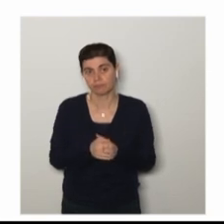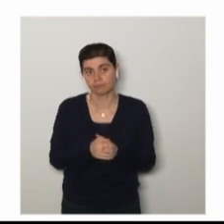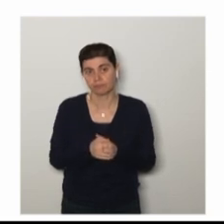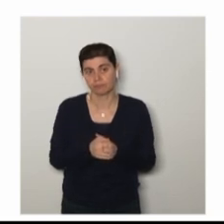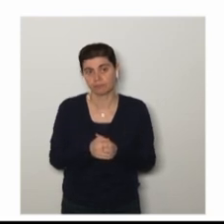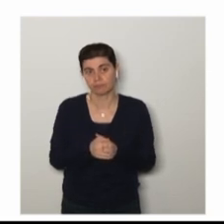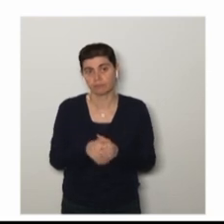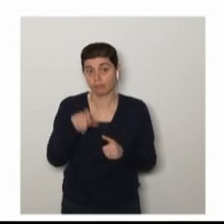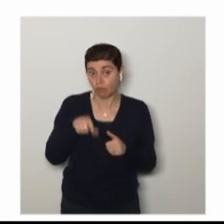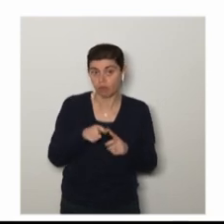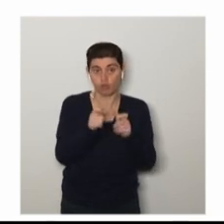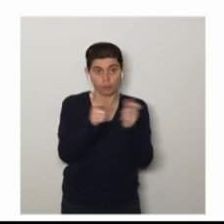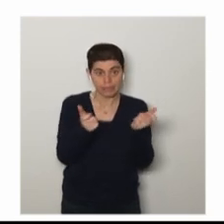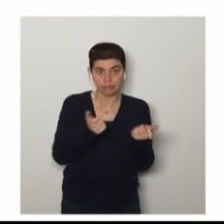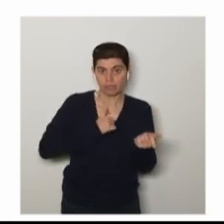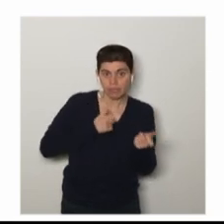it's healthcare,